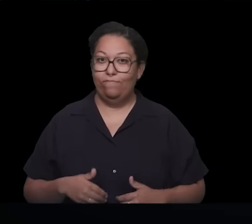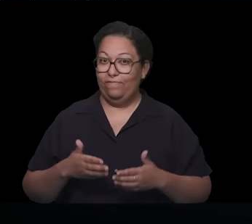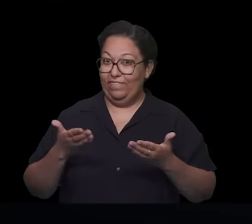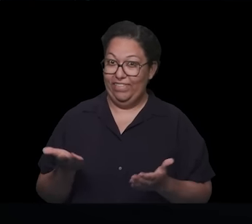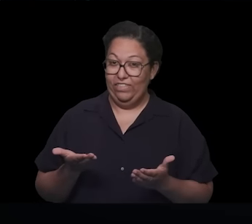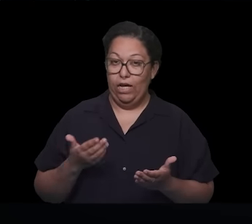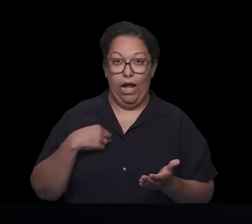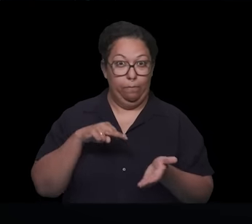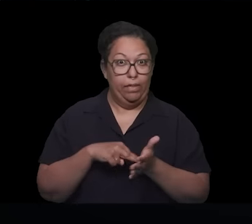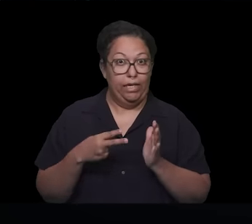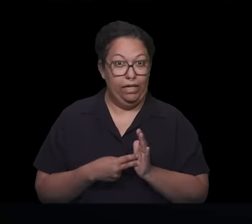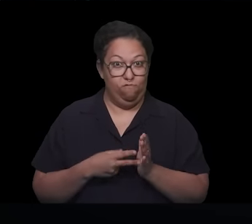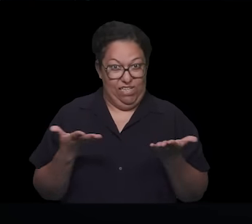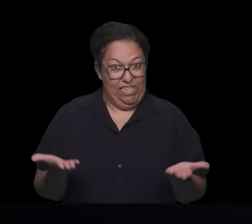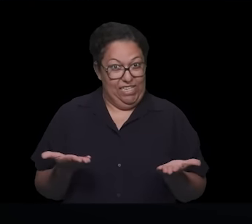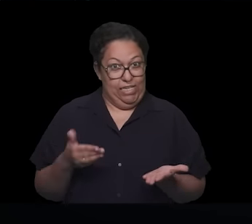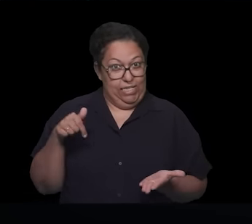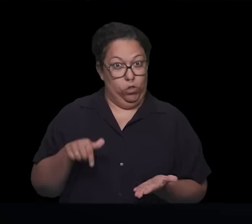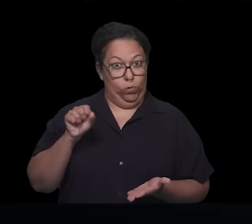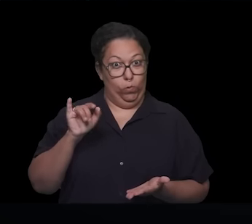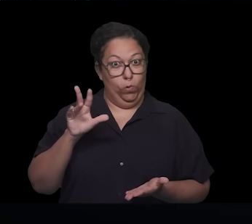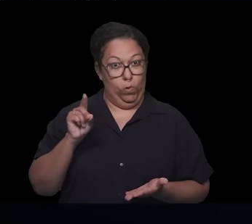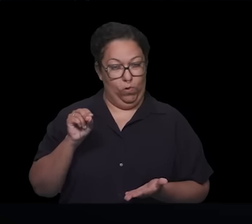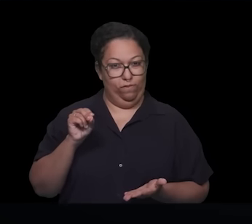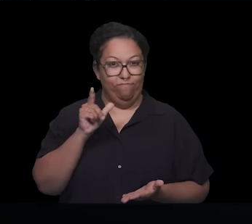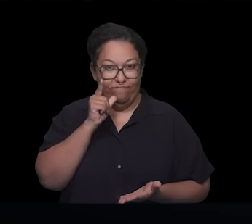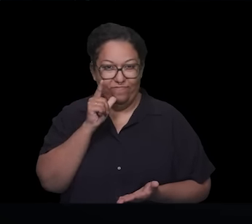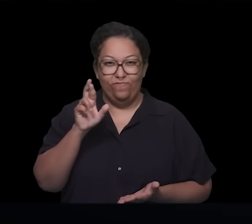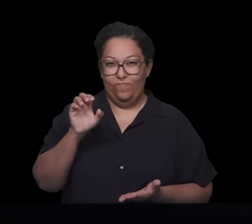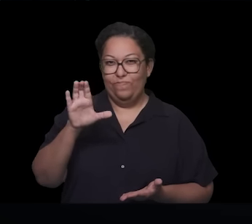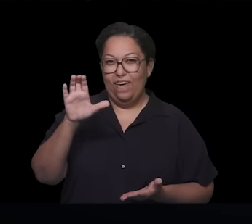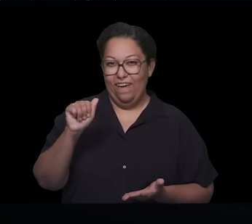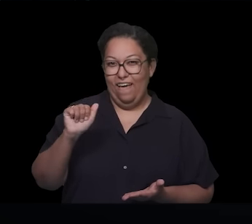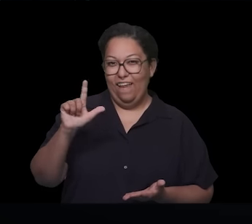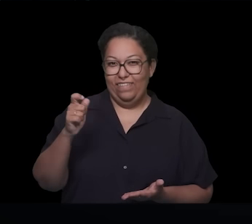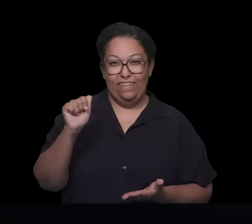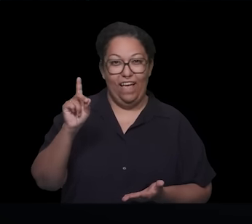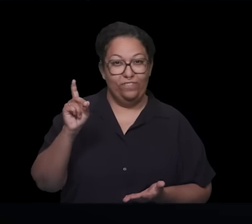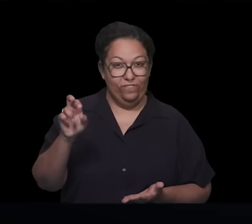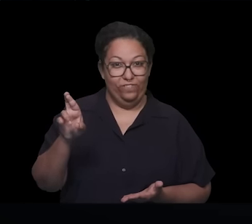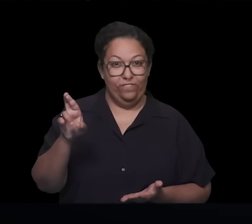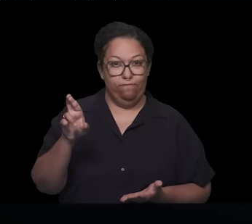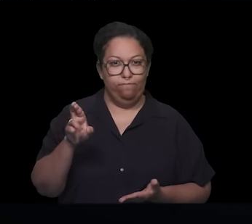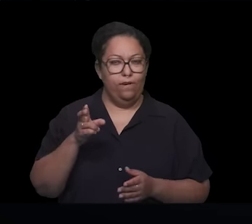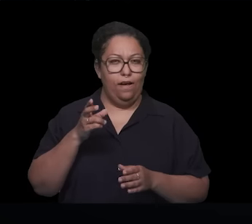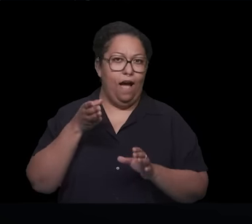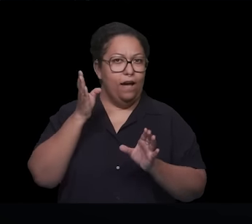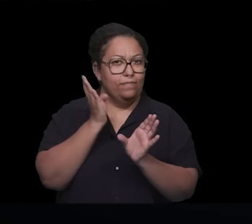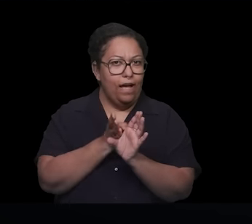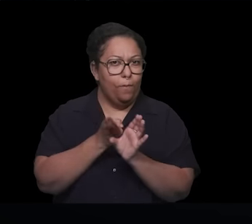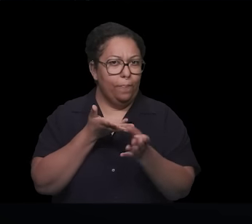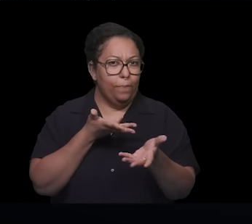humans. Here, and I mean right here in studio, is Rebecca